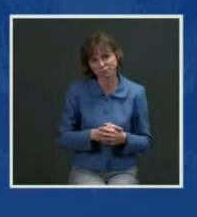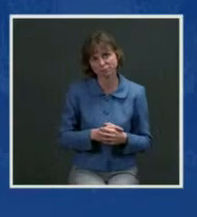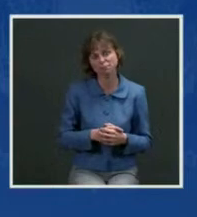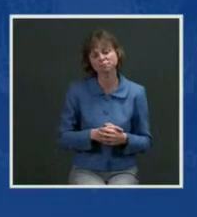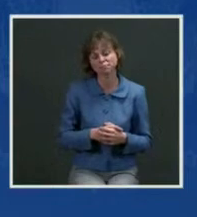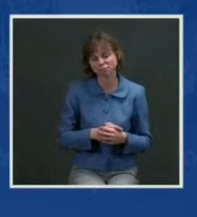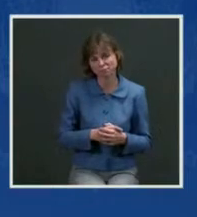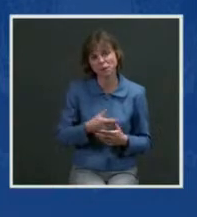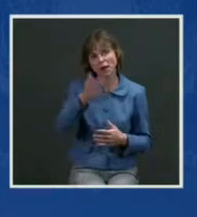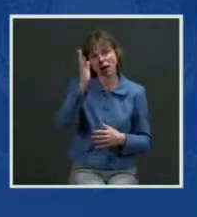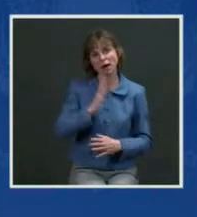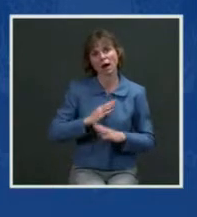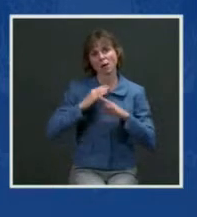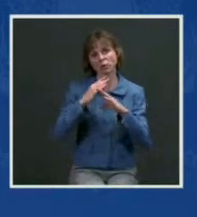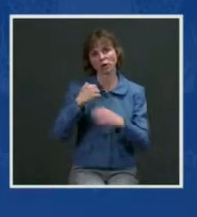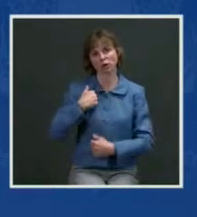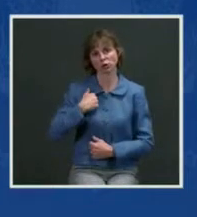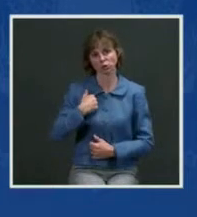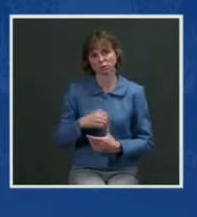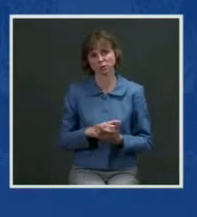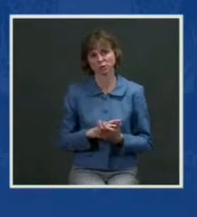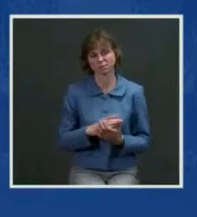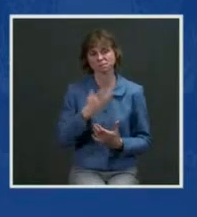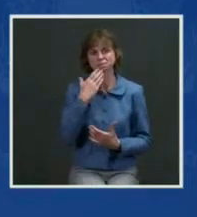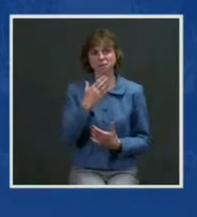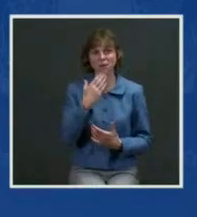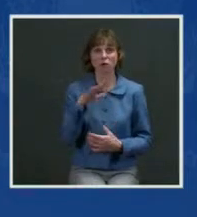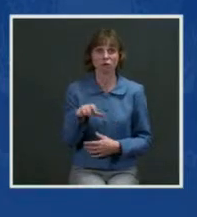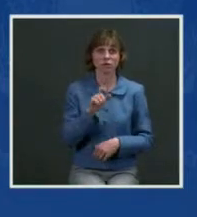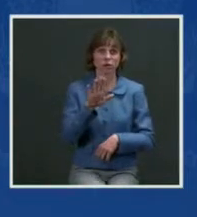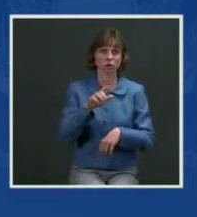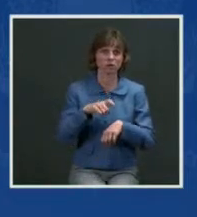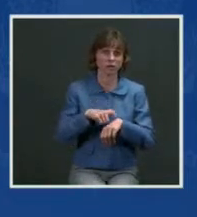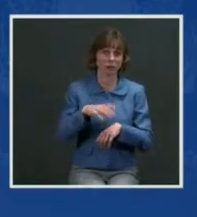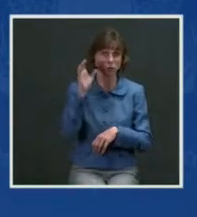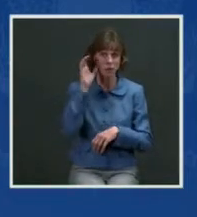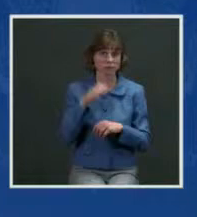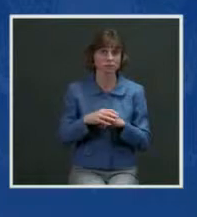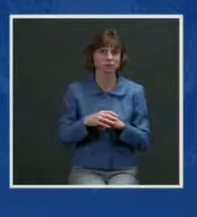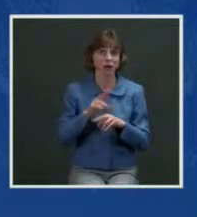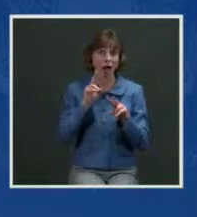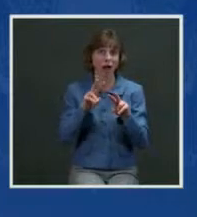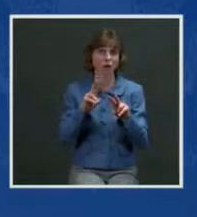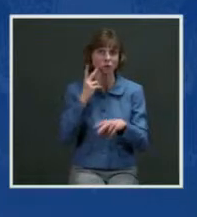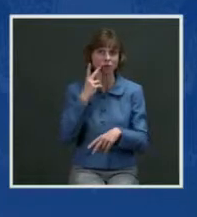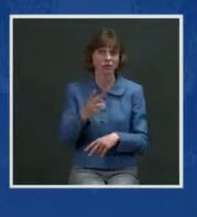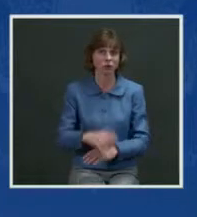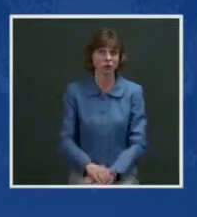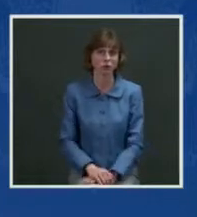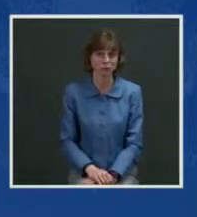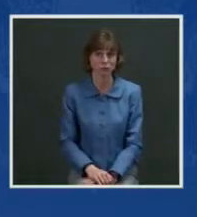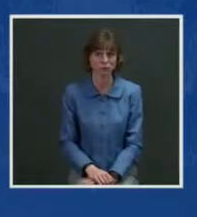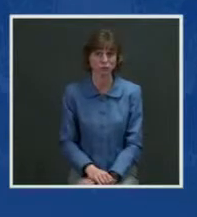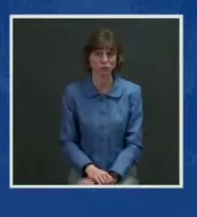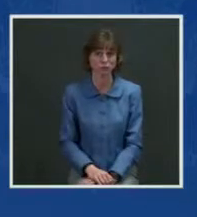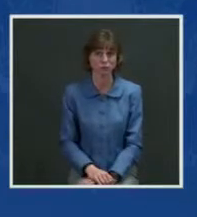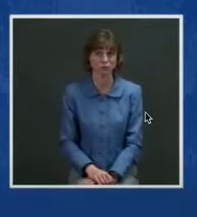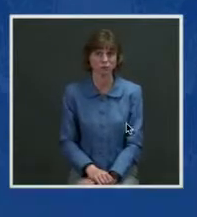And may God protect our troops. Thank you for taking the time to listen. I look forward to seeing you.